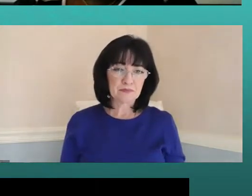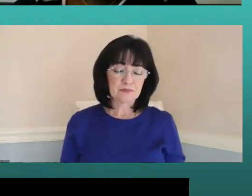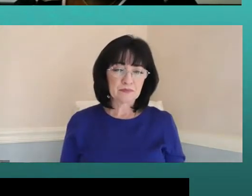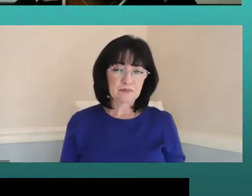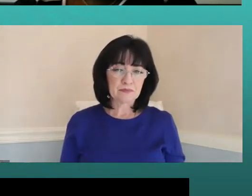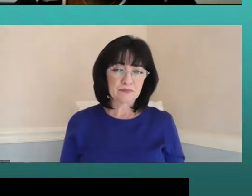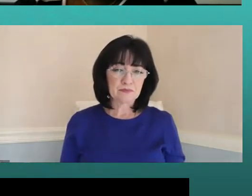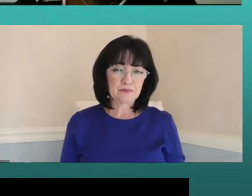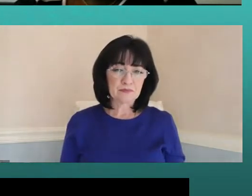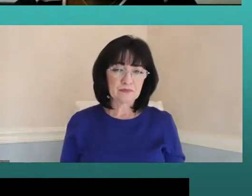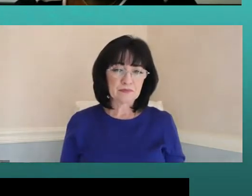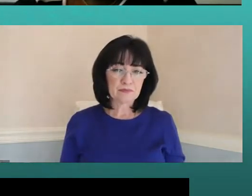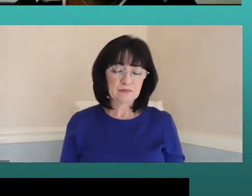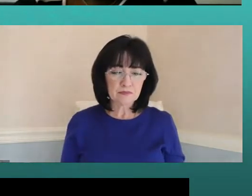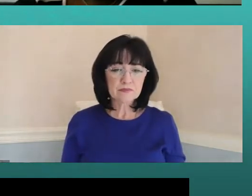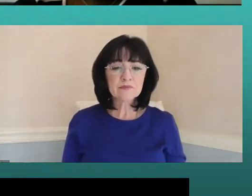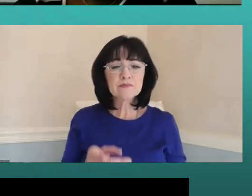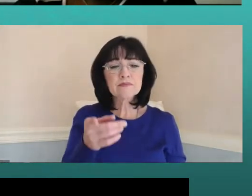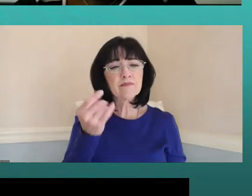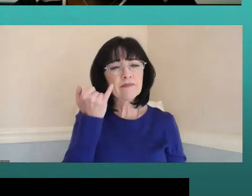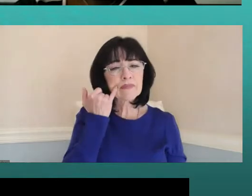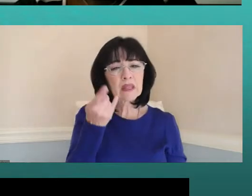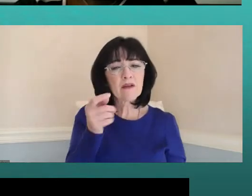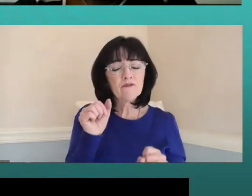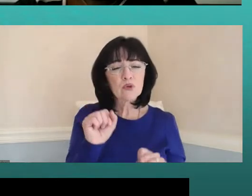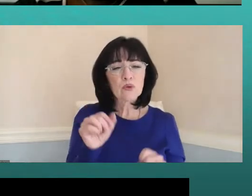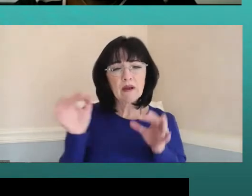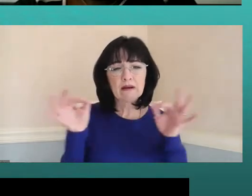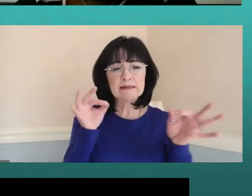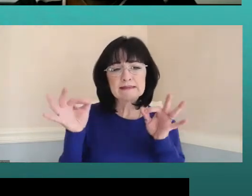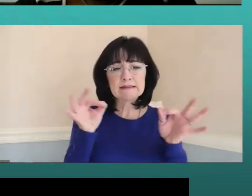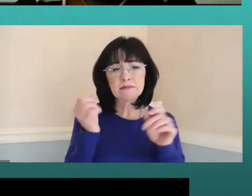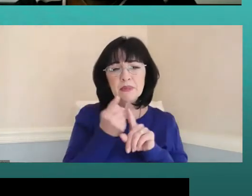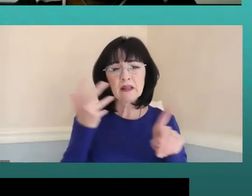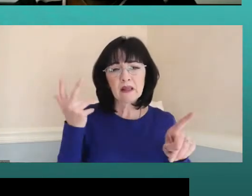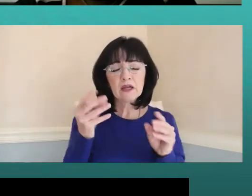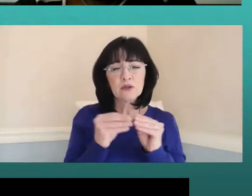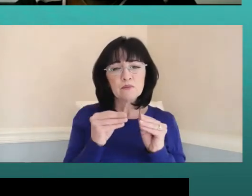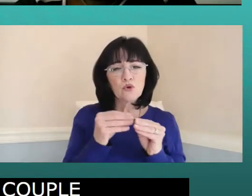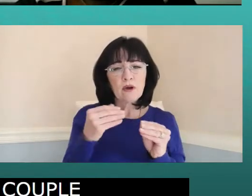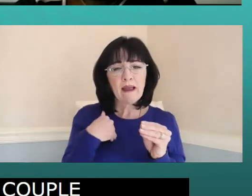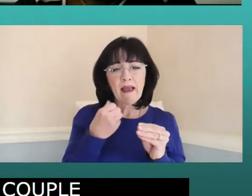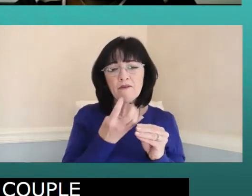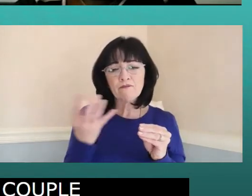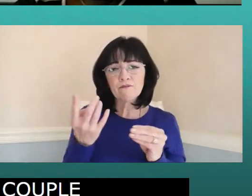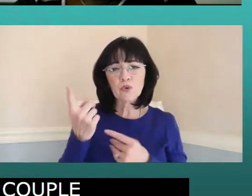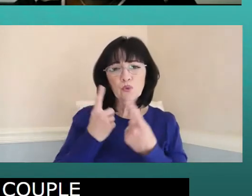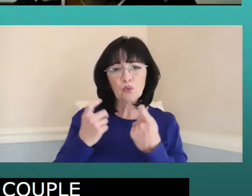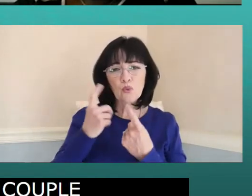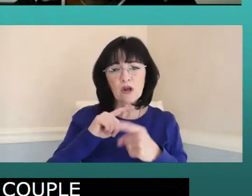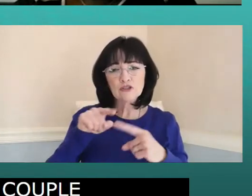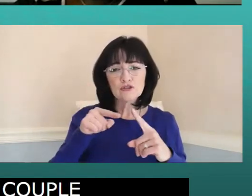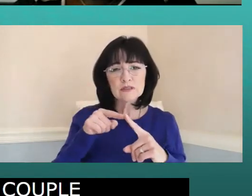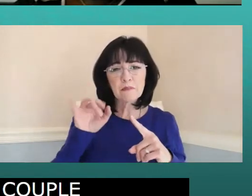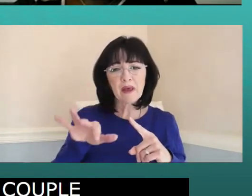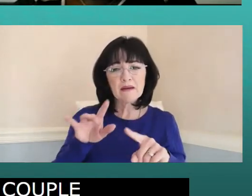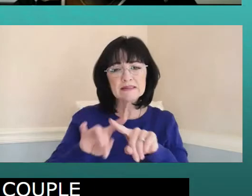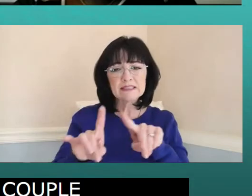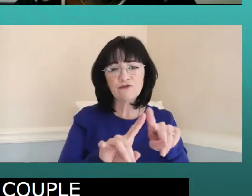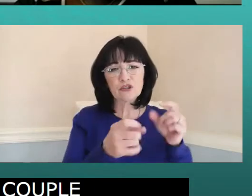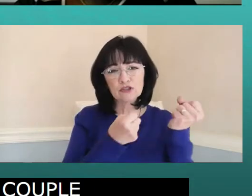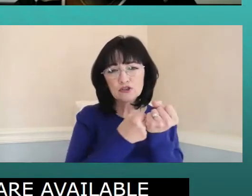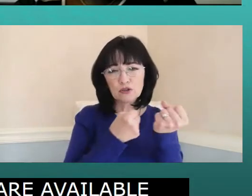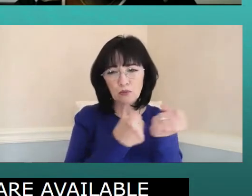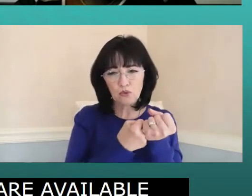Great. And if you could touch on, we have a couple questions about different supports that are available for folks who are tuning in.